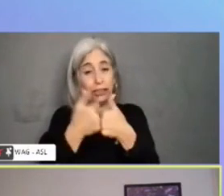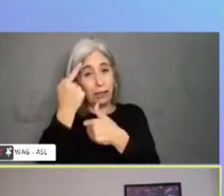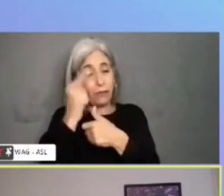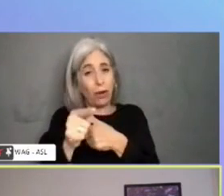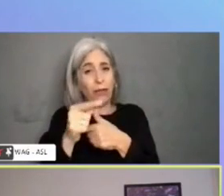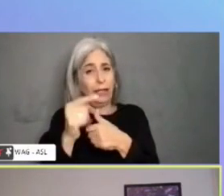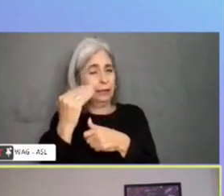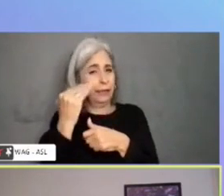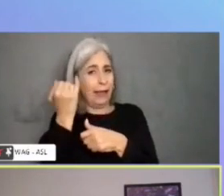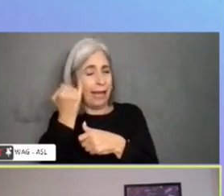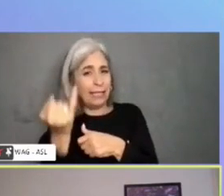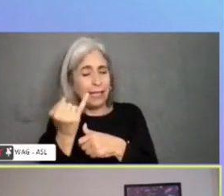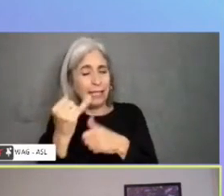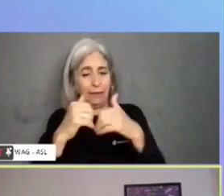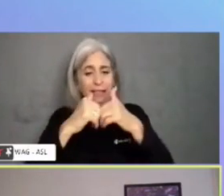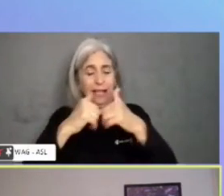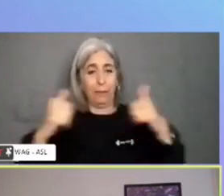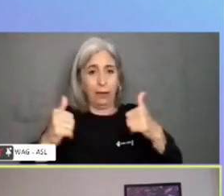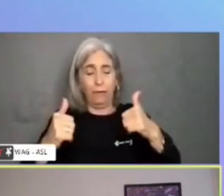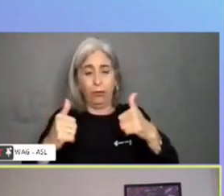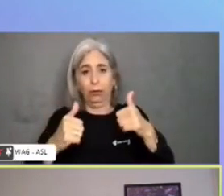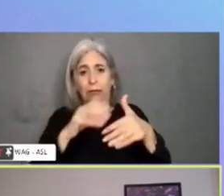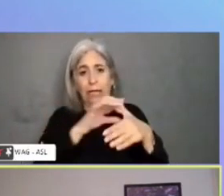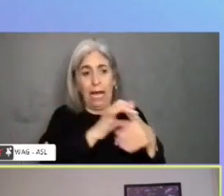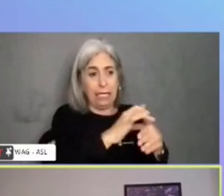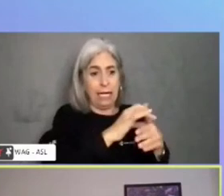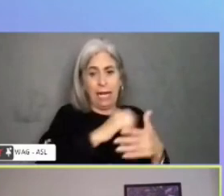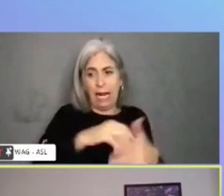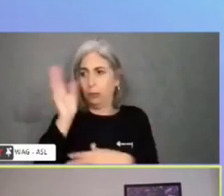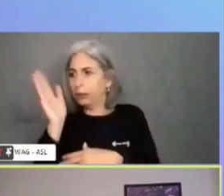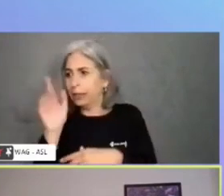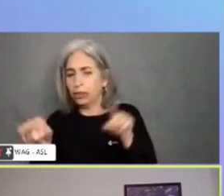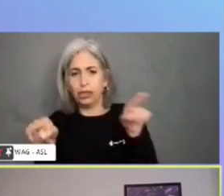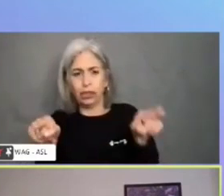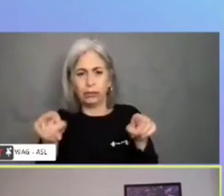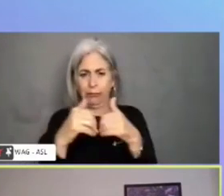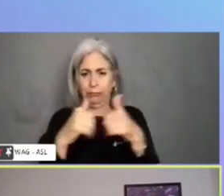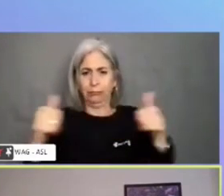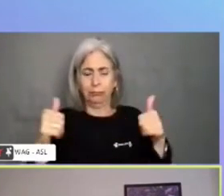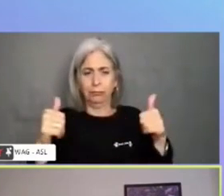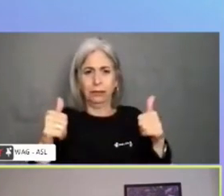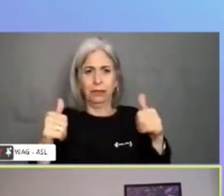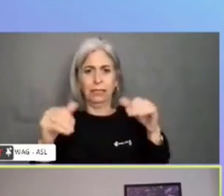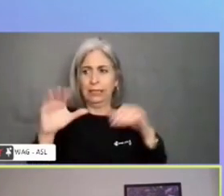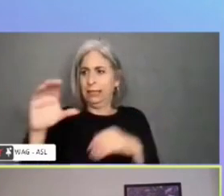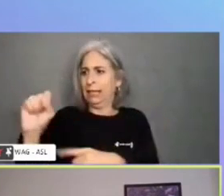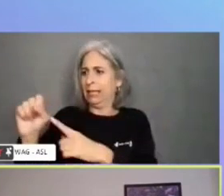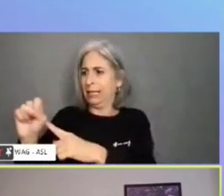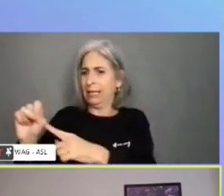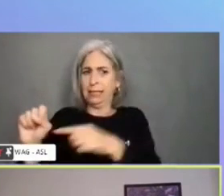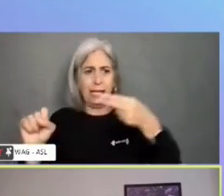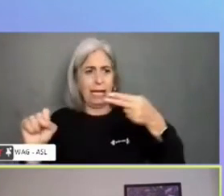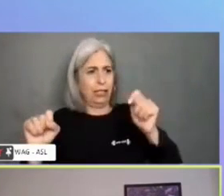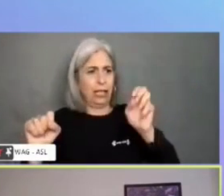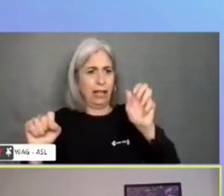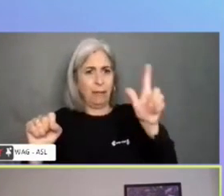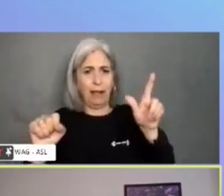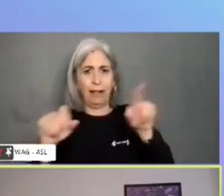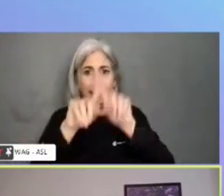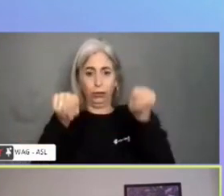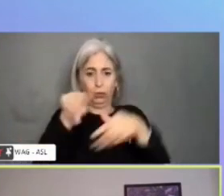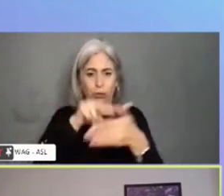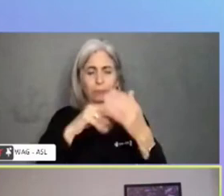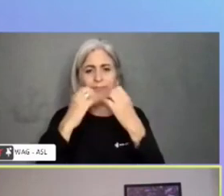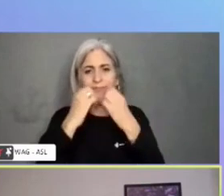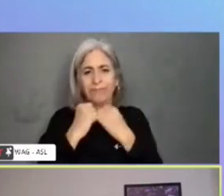of separation of content and presentation, this kind of clear demarcation between HTML and CSS and what screen readers care about. But let's keep